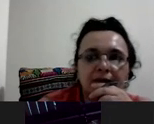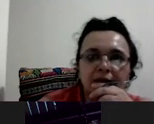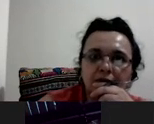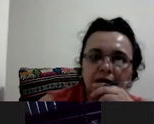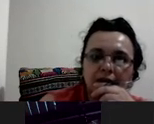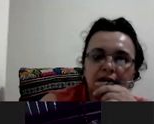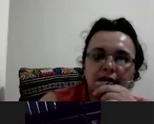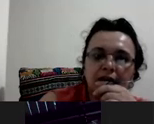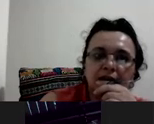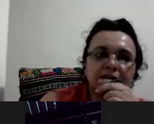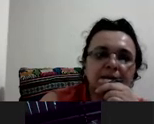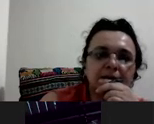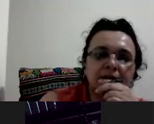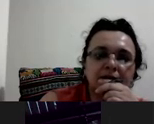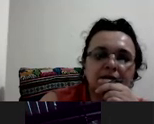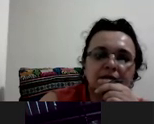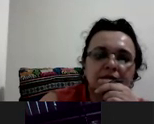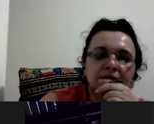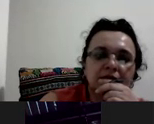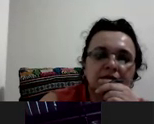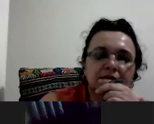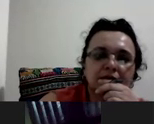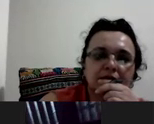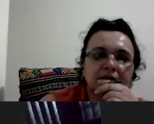¿Estamos ya viendo el examen?